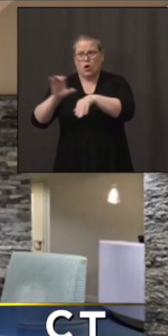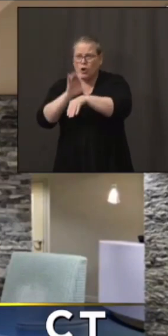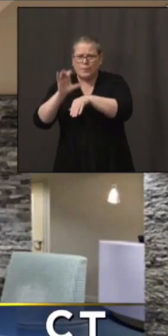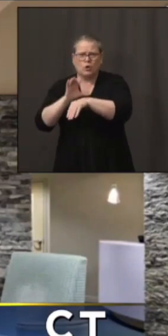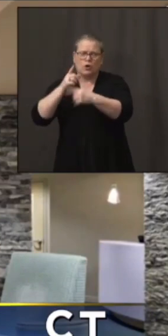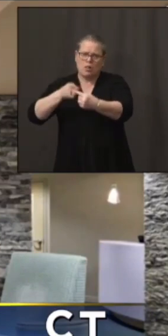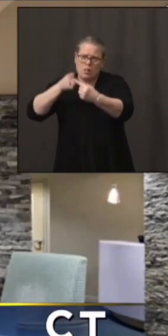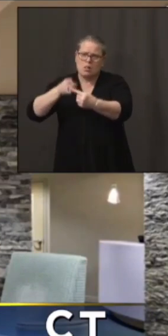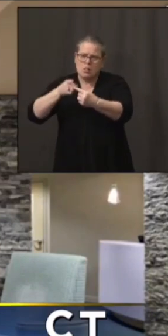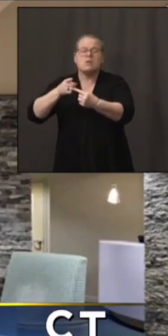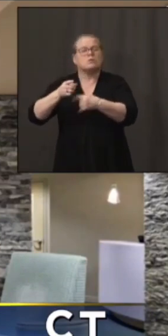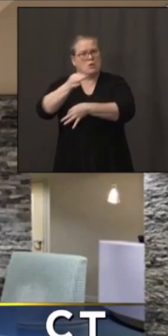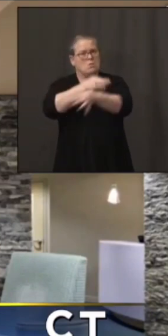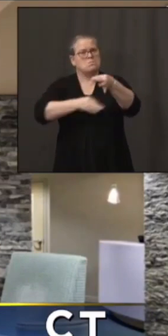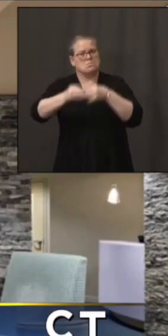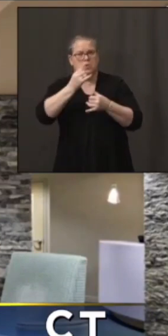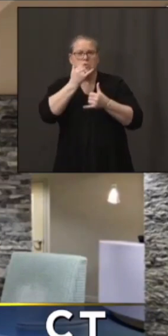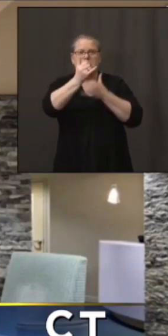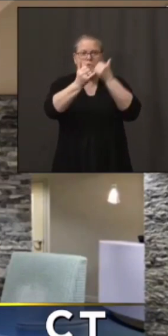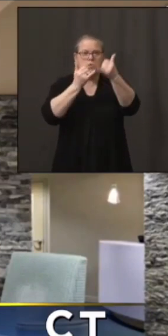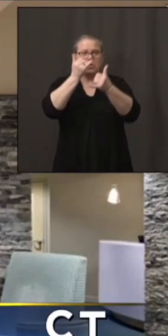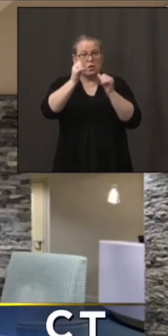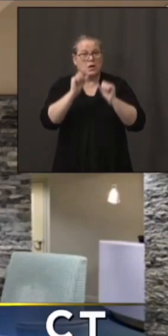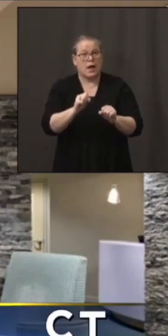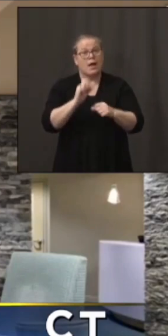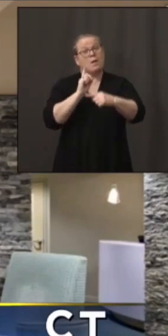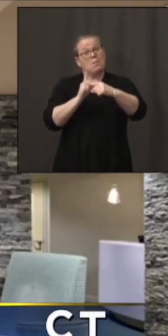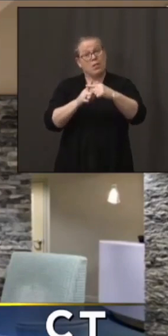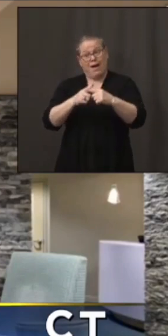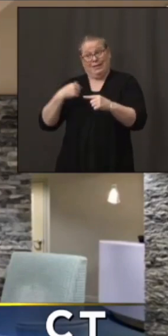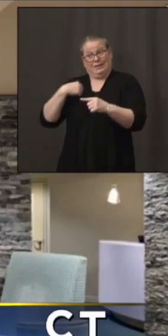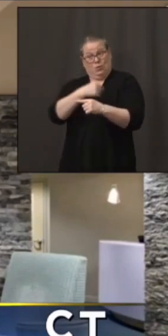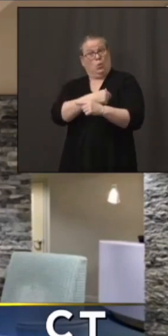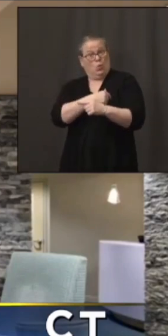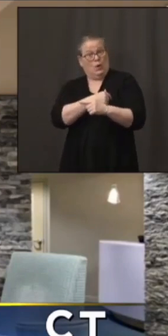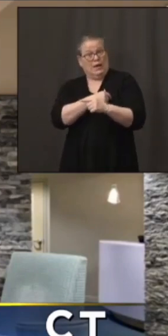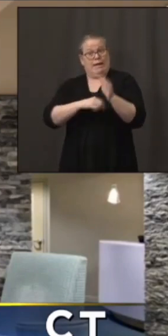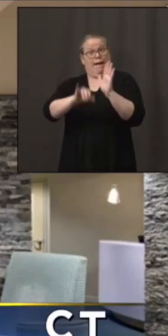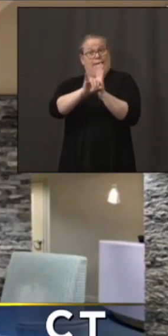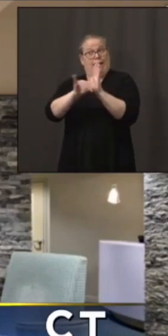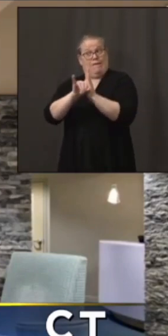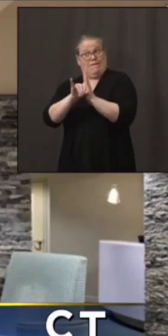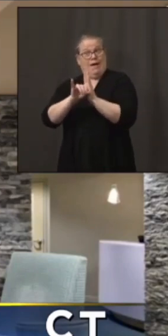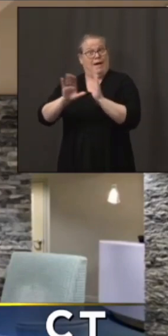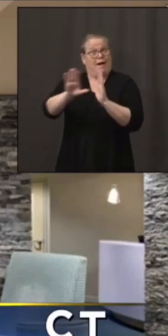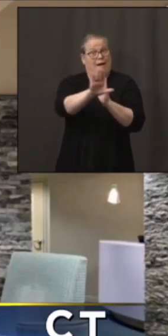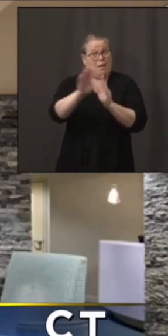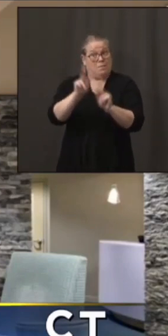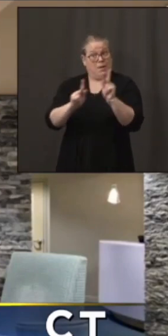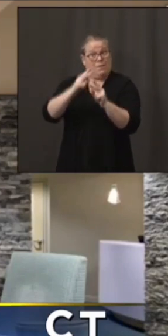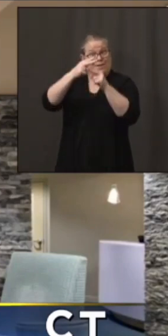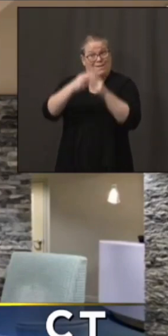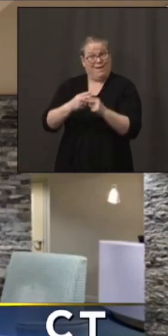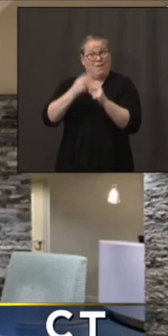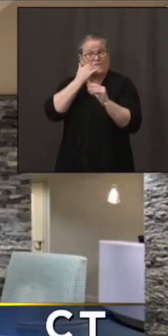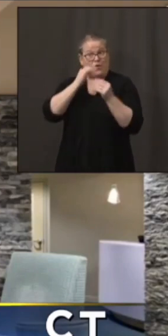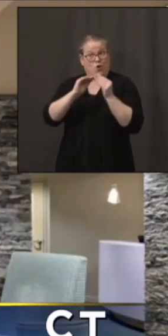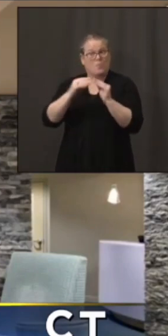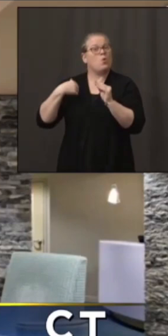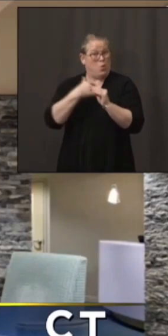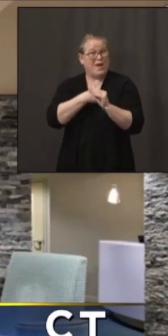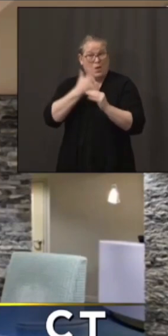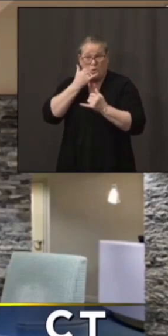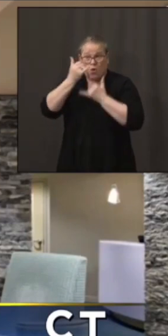be calling those individuals we've identified that we need to get to and schedule appointments with